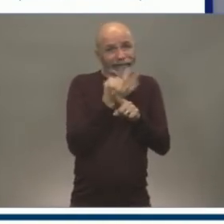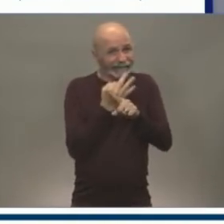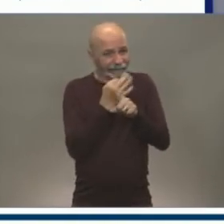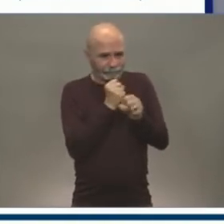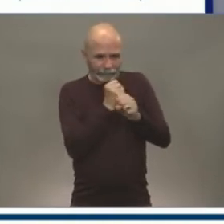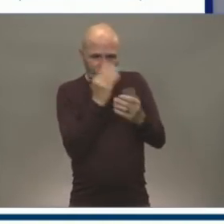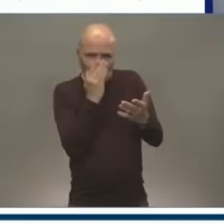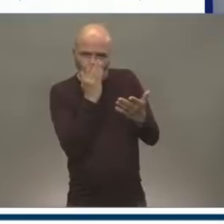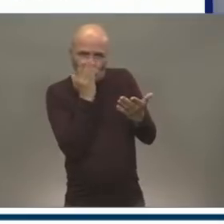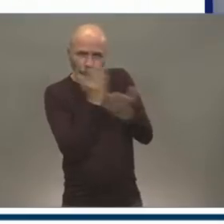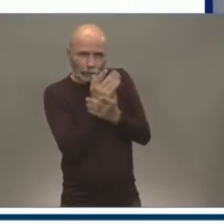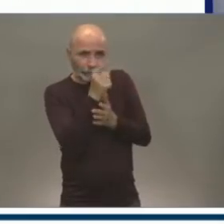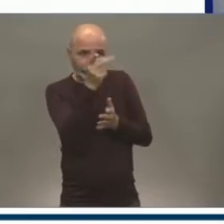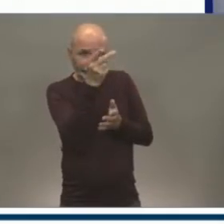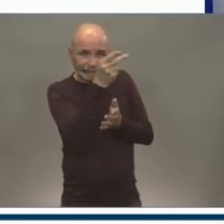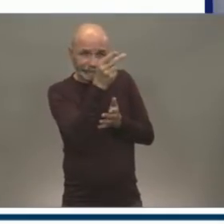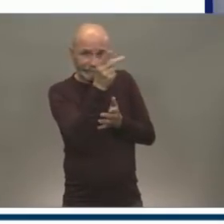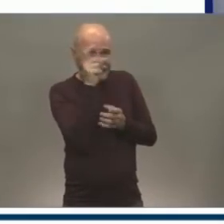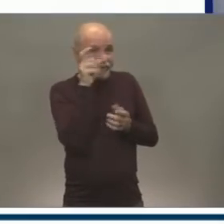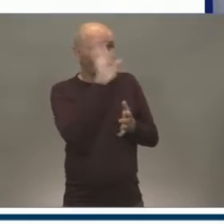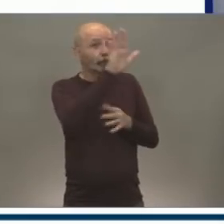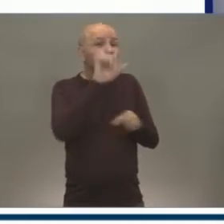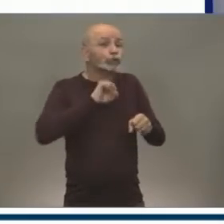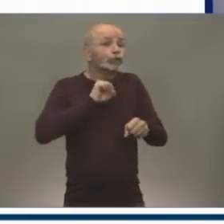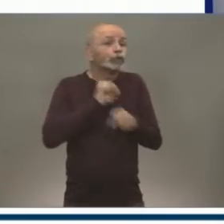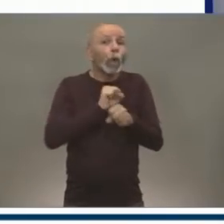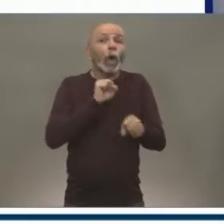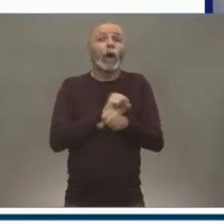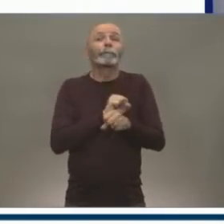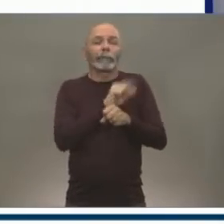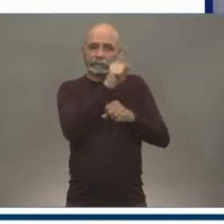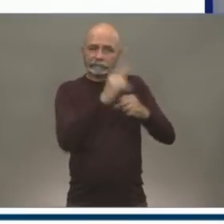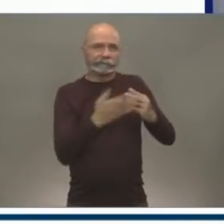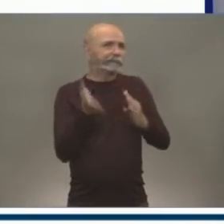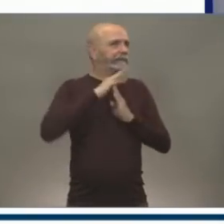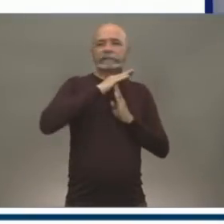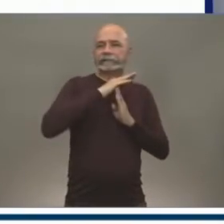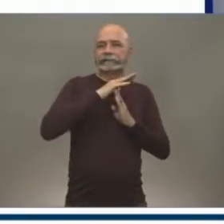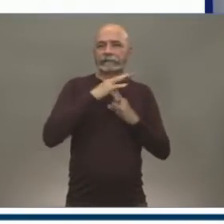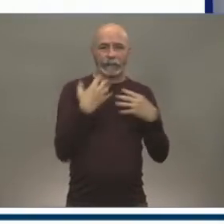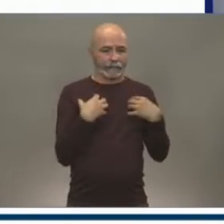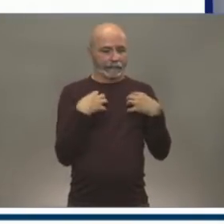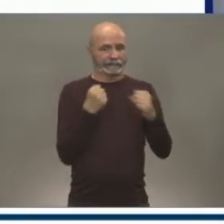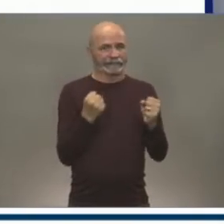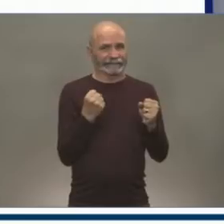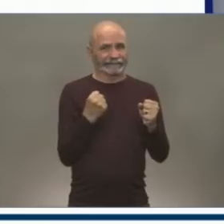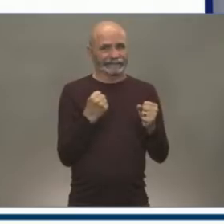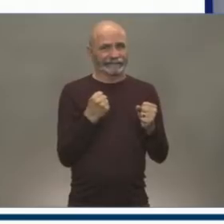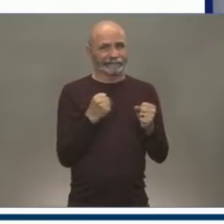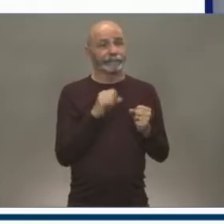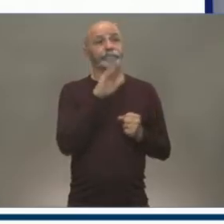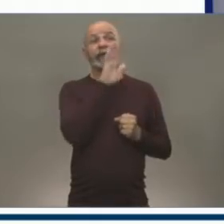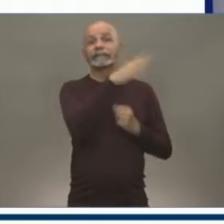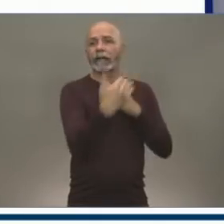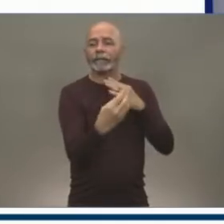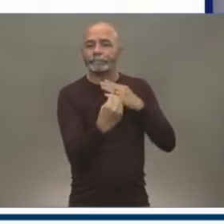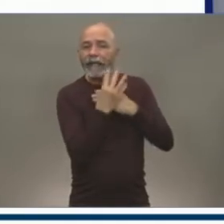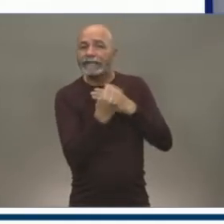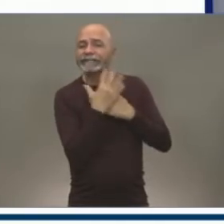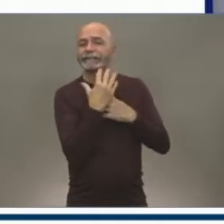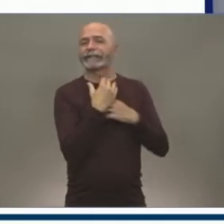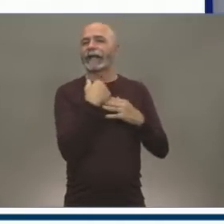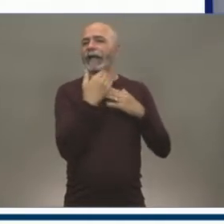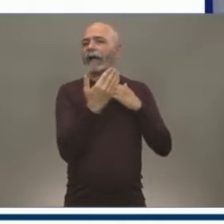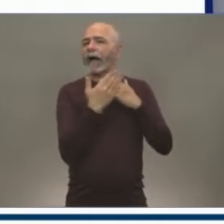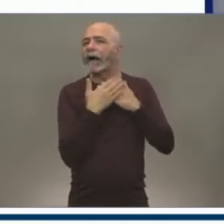to do his job as our top public health official. His advice around the issues around this virus are